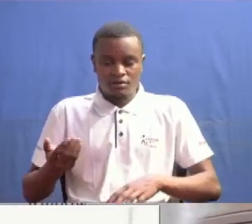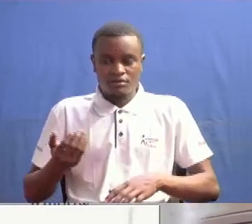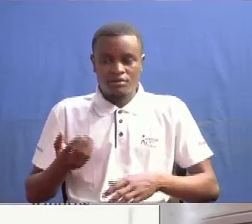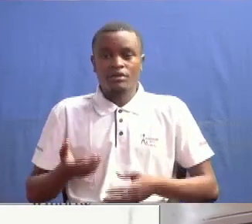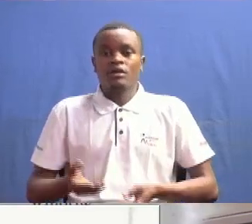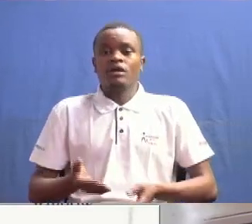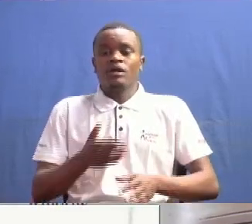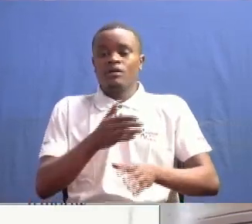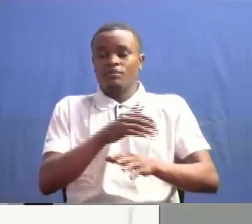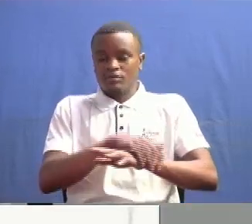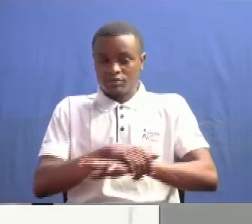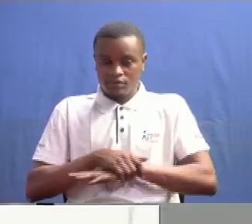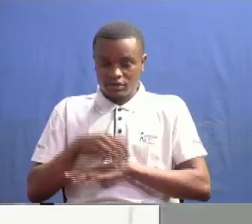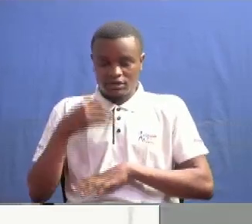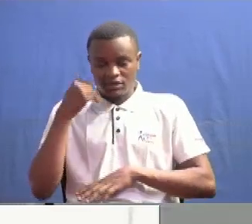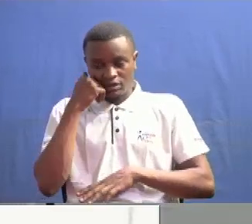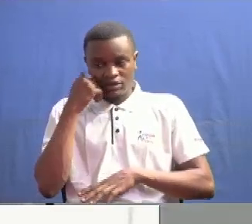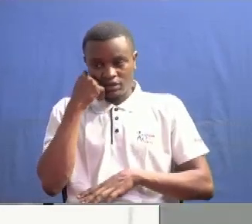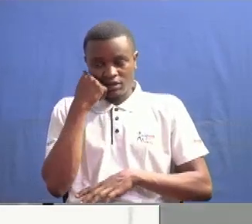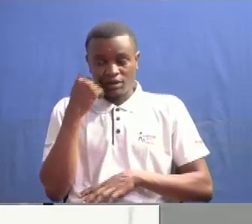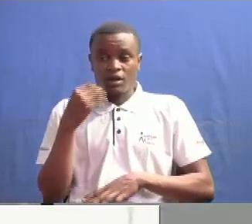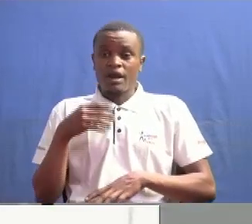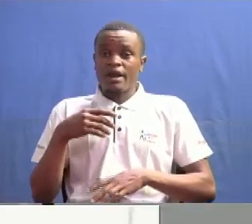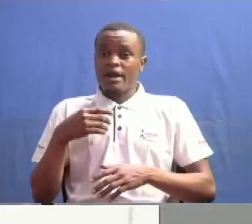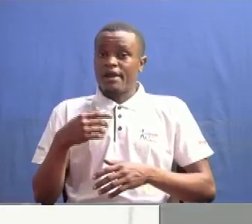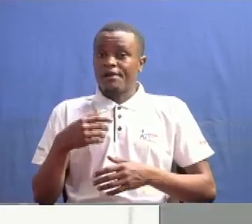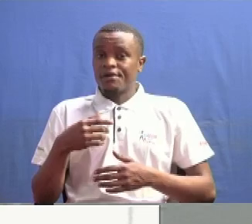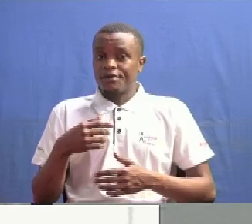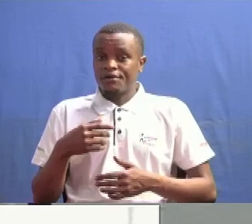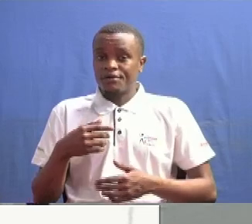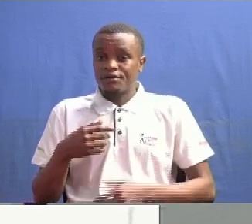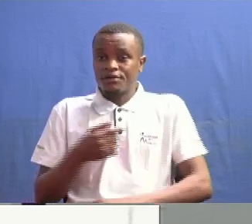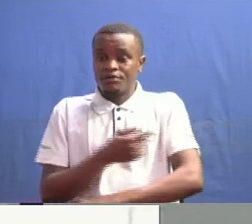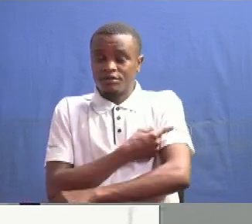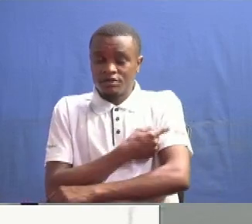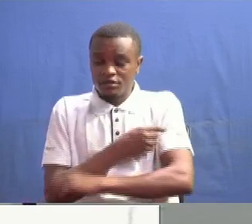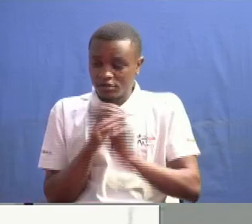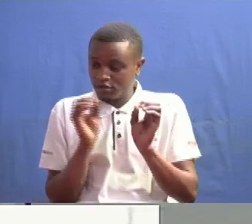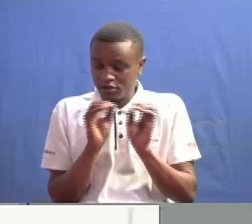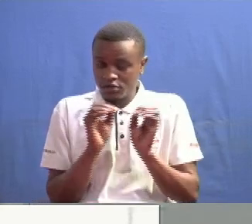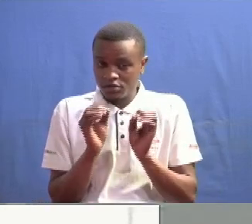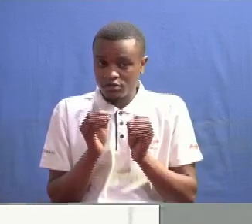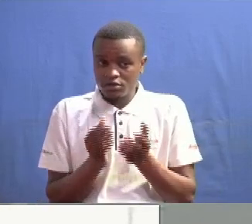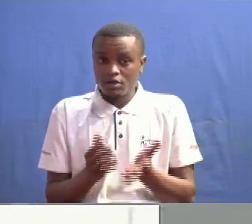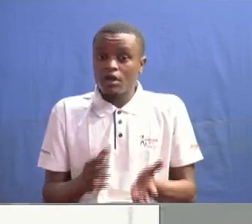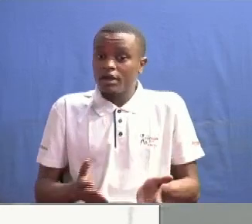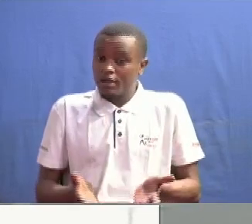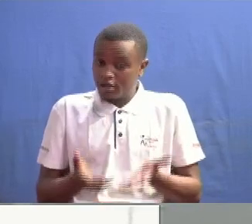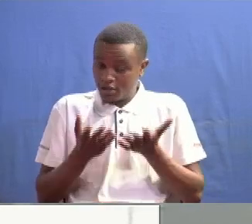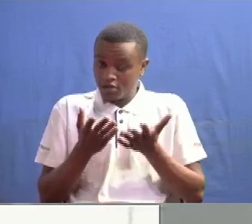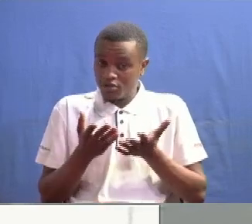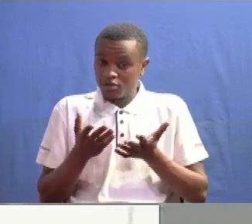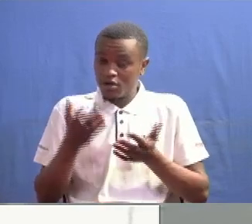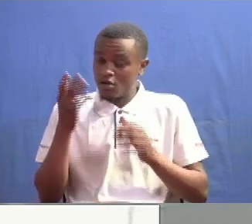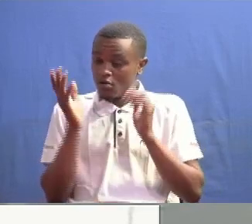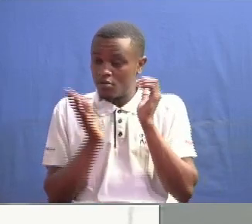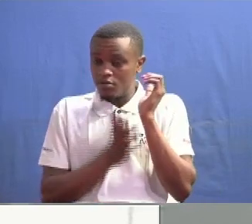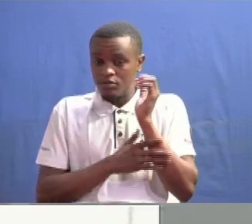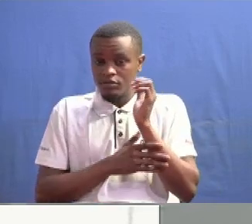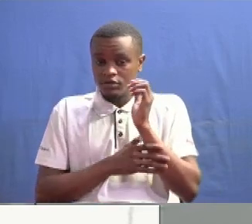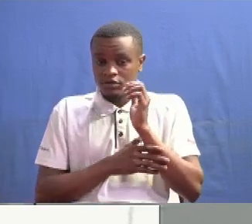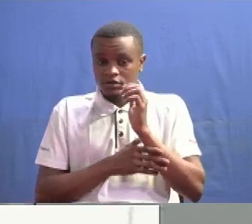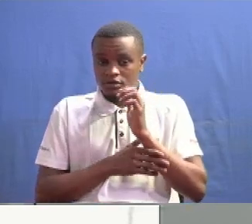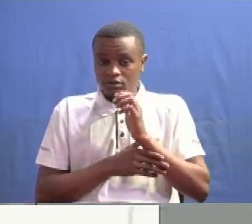infection and it is not treated, it can progress to become chronic. And when it is chronic, you just see that child with